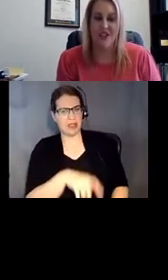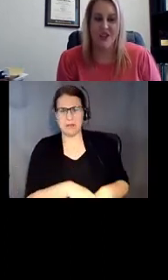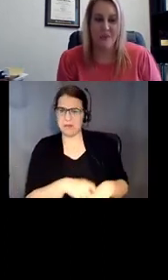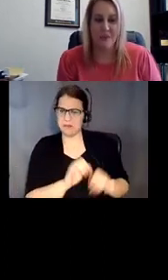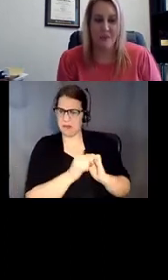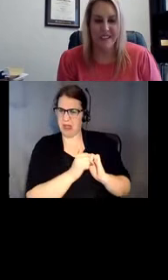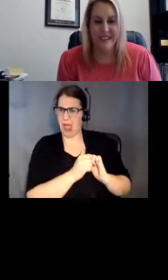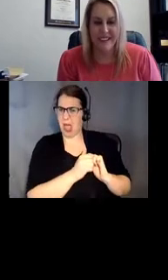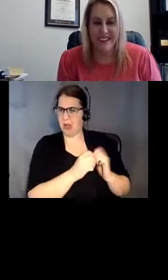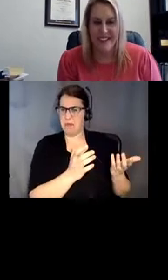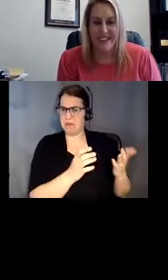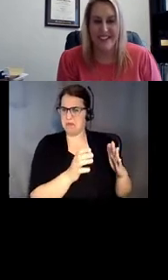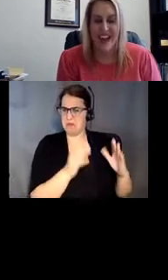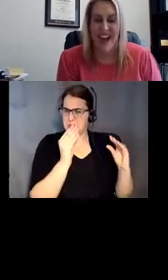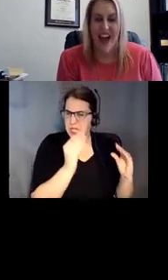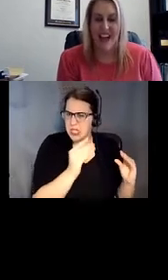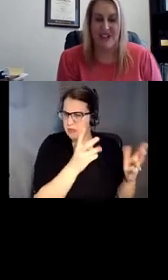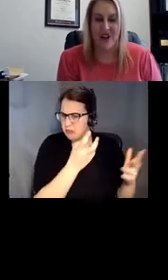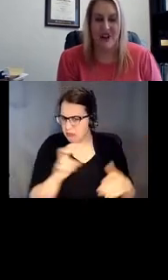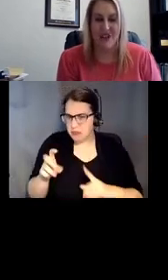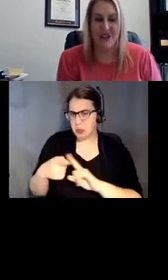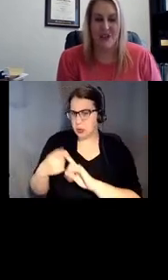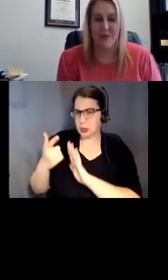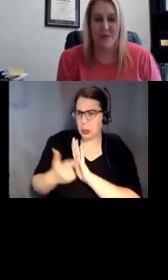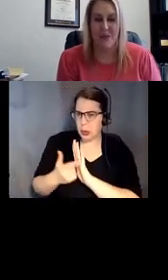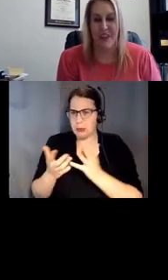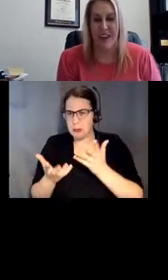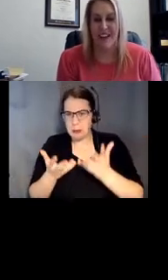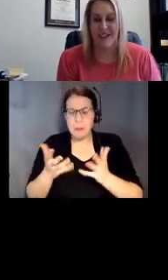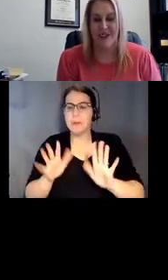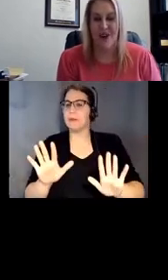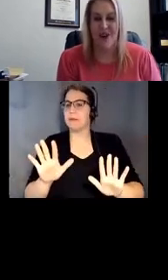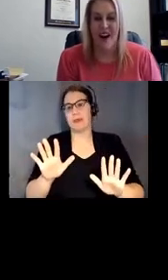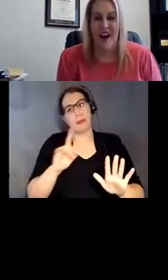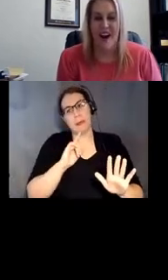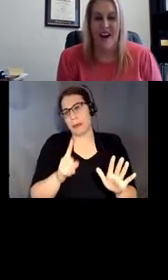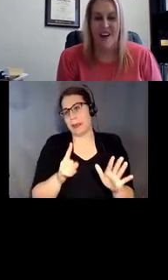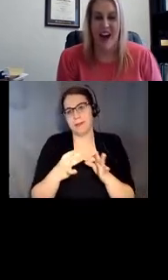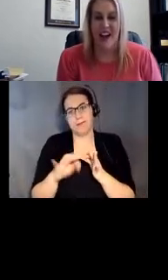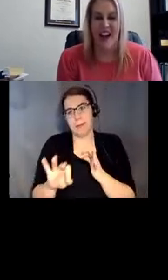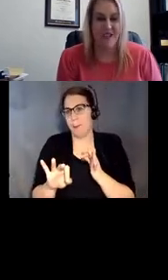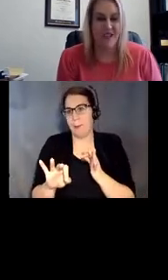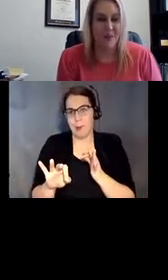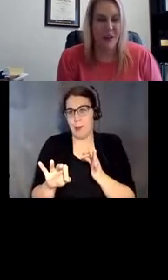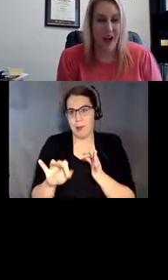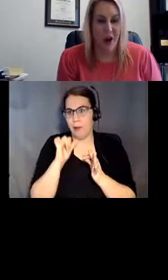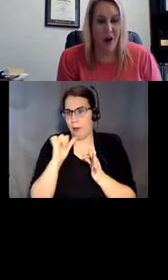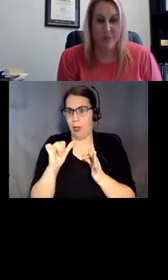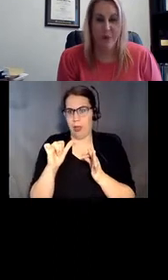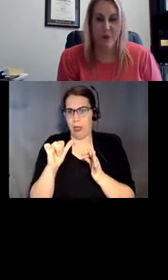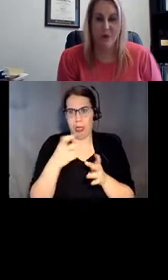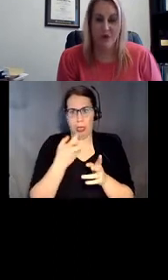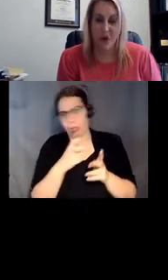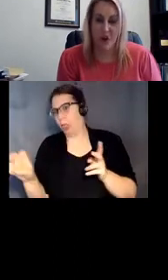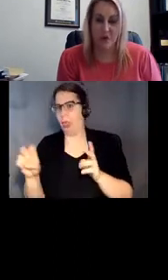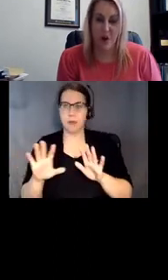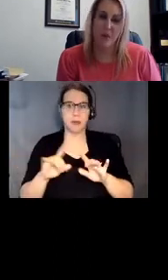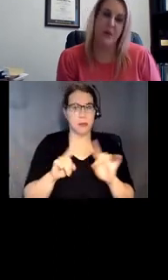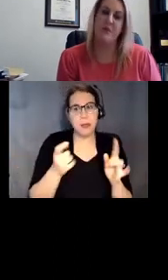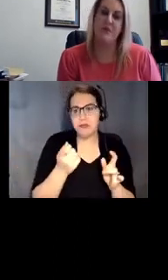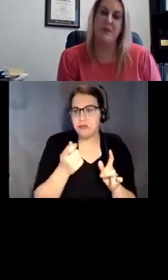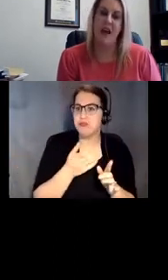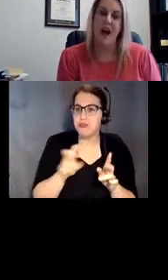and the jump really isn't as large as some people think. So I am still able to help people